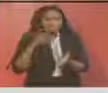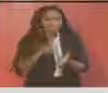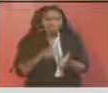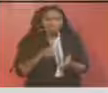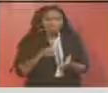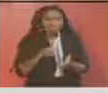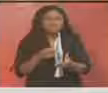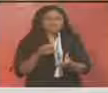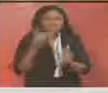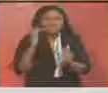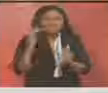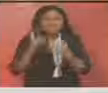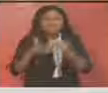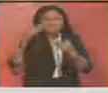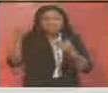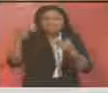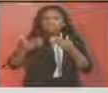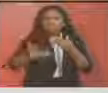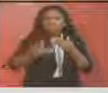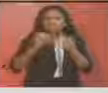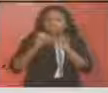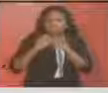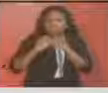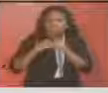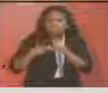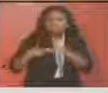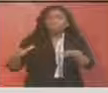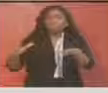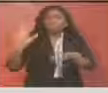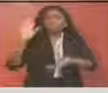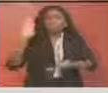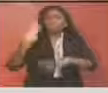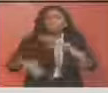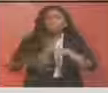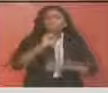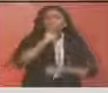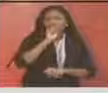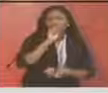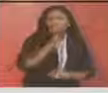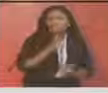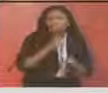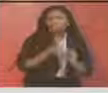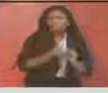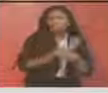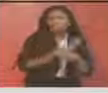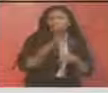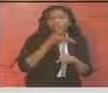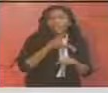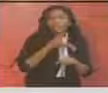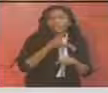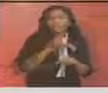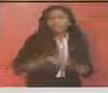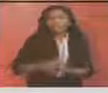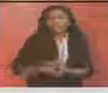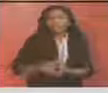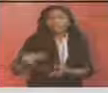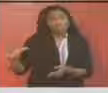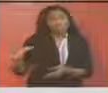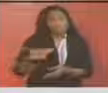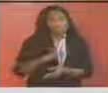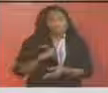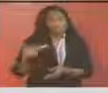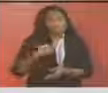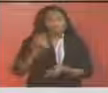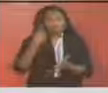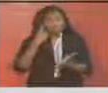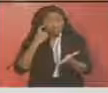50% more transmissible than other lineages, meaning that it spreads more quickly. And there is also evidence